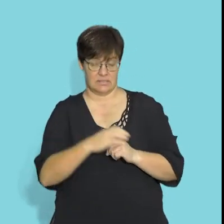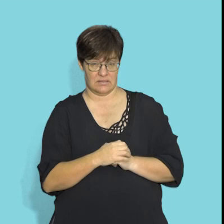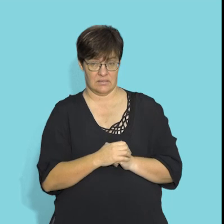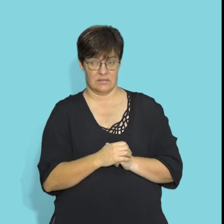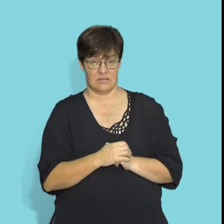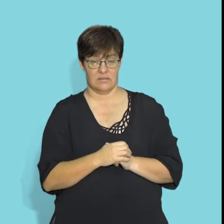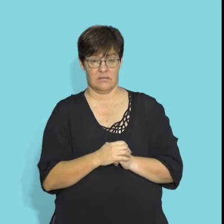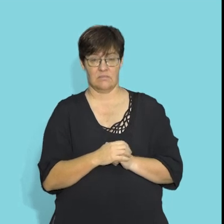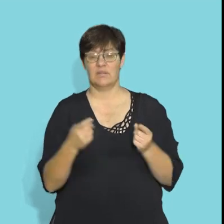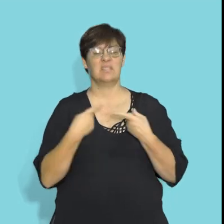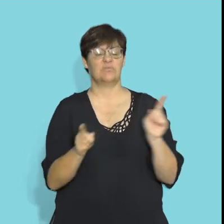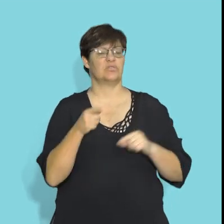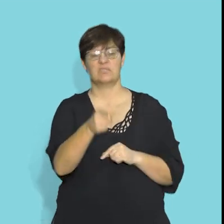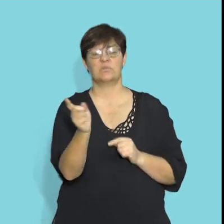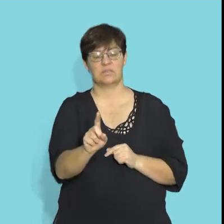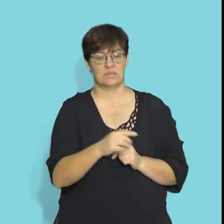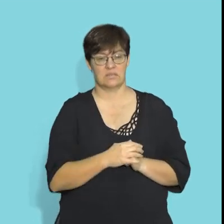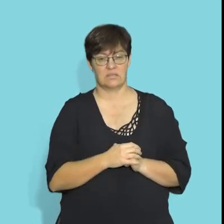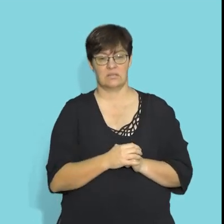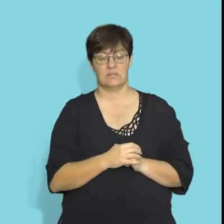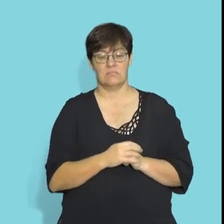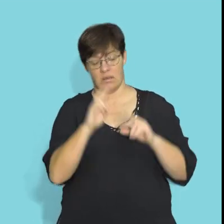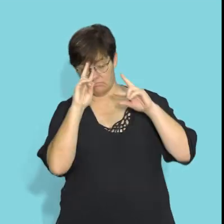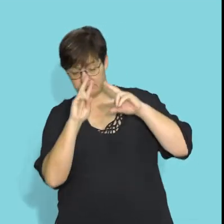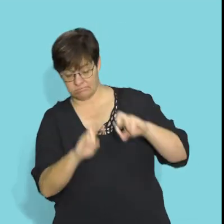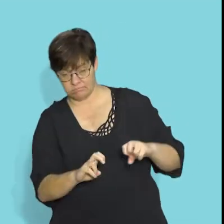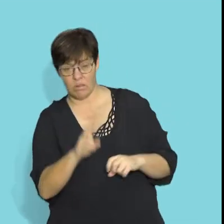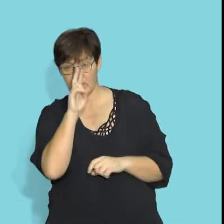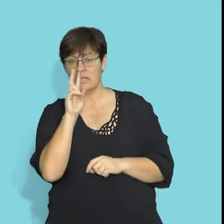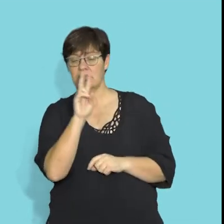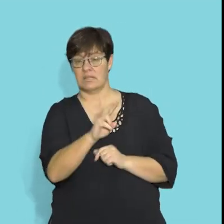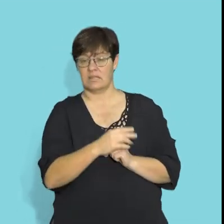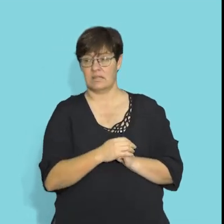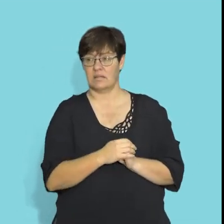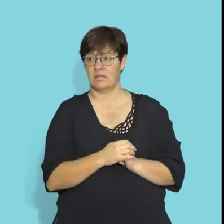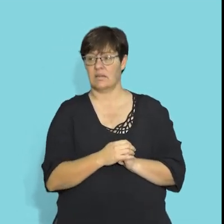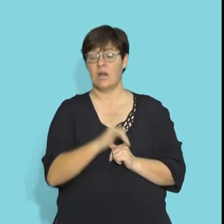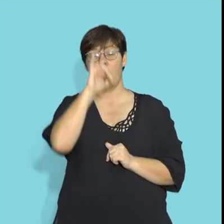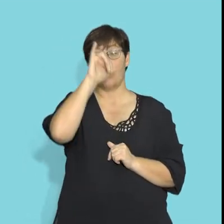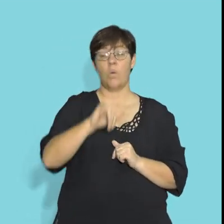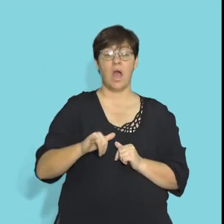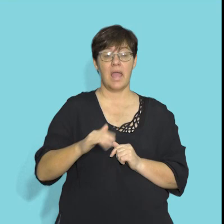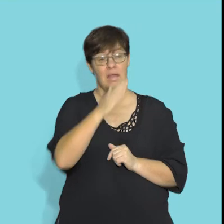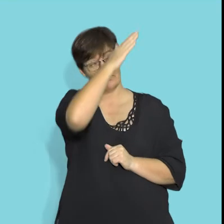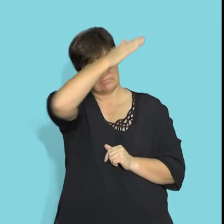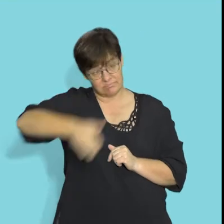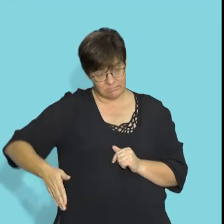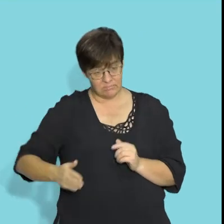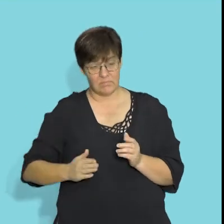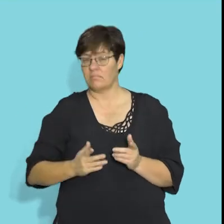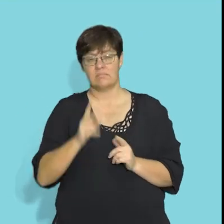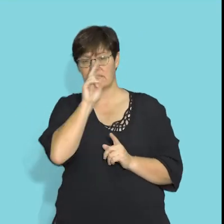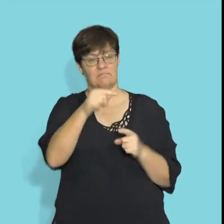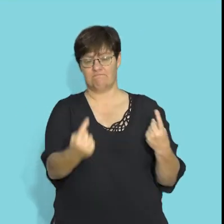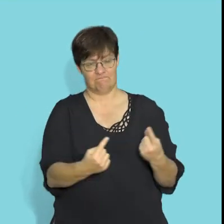case, again, what makes this question different is I can't by inspection see what the y-cut is, and so I'm going to have to